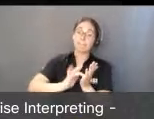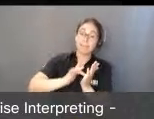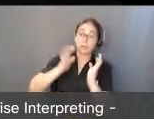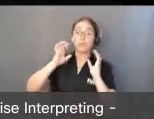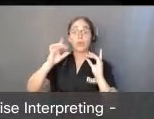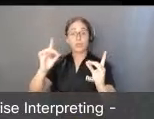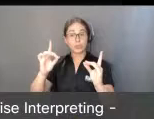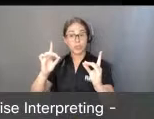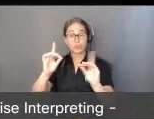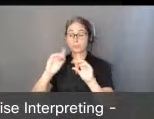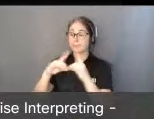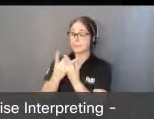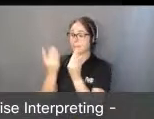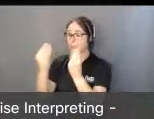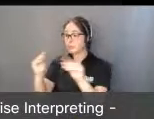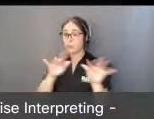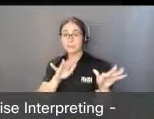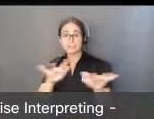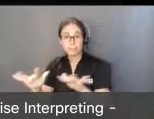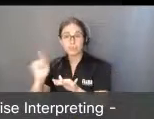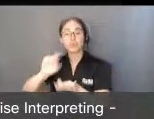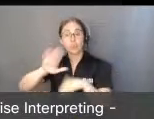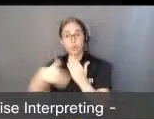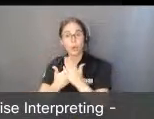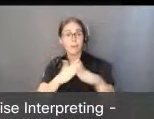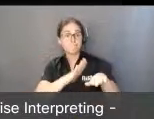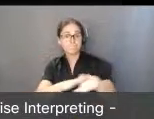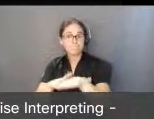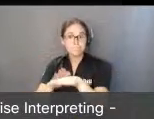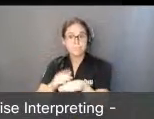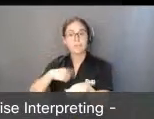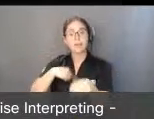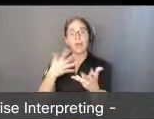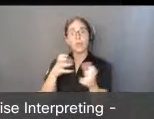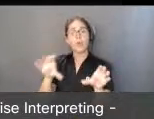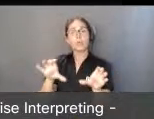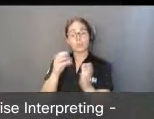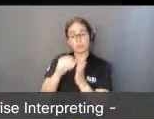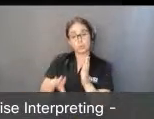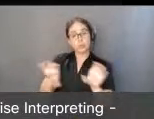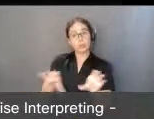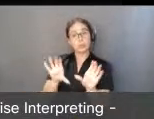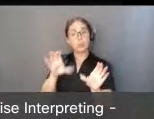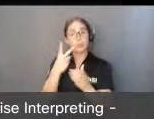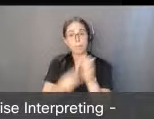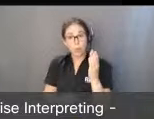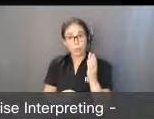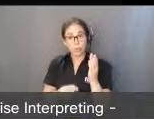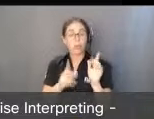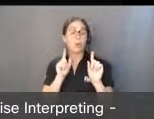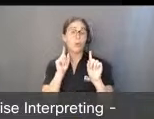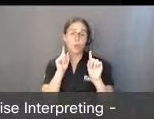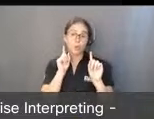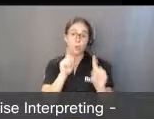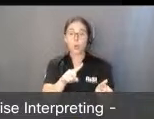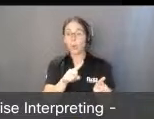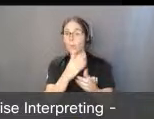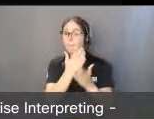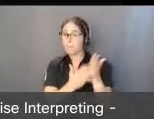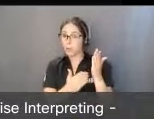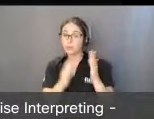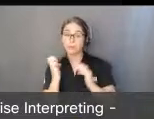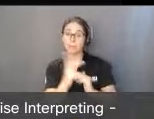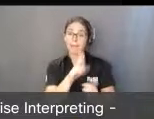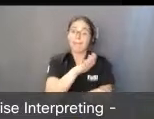market, department stores, etc. I would like for students to do both, return to school for a day, days, hours, partially,